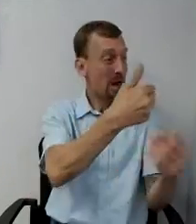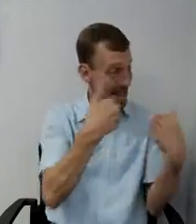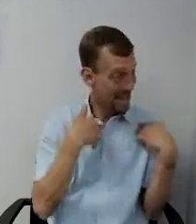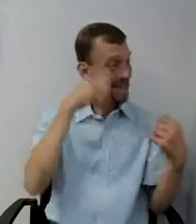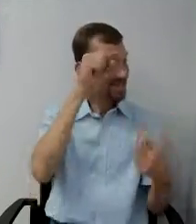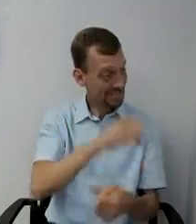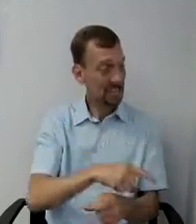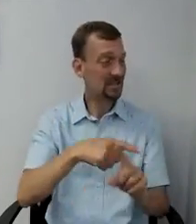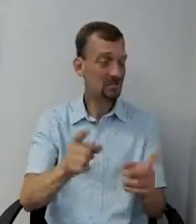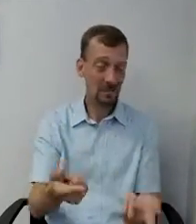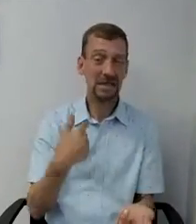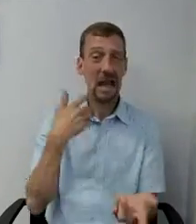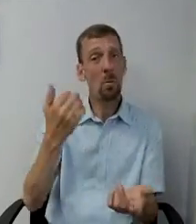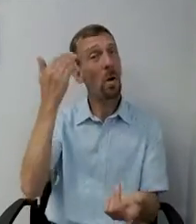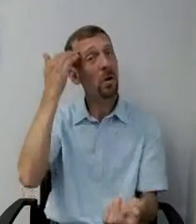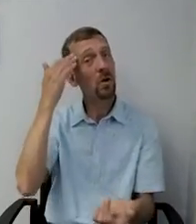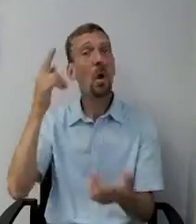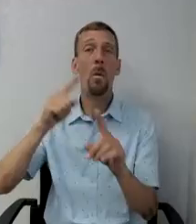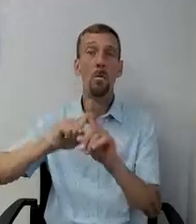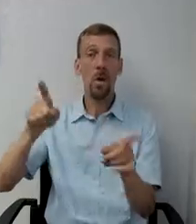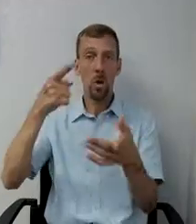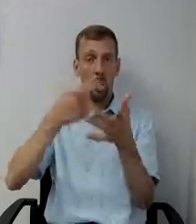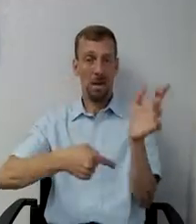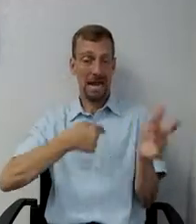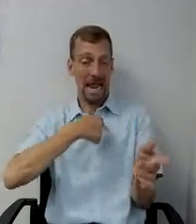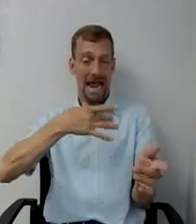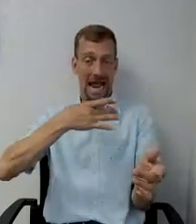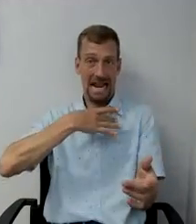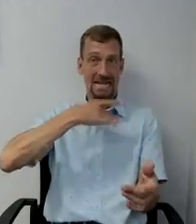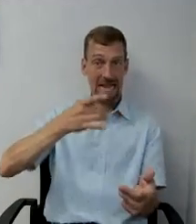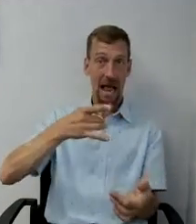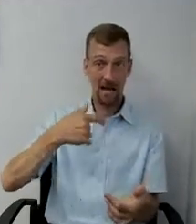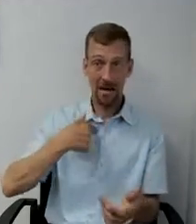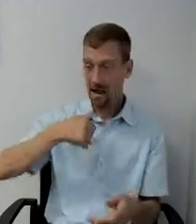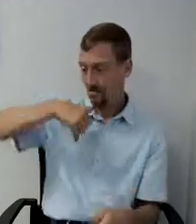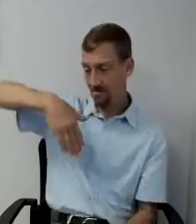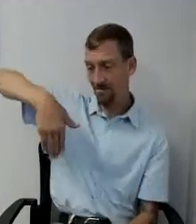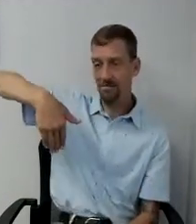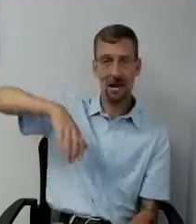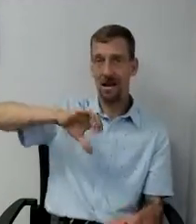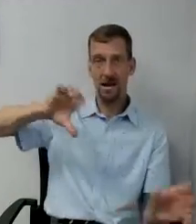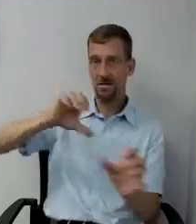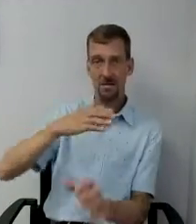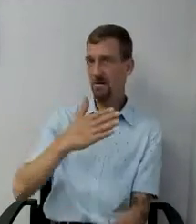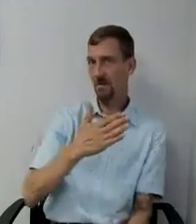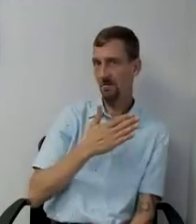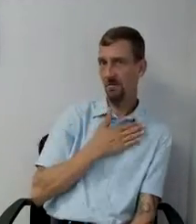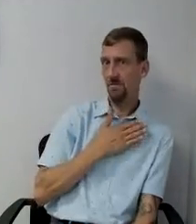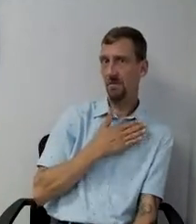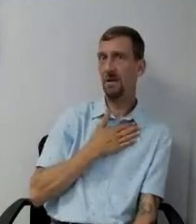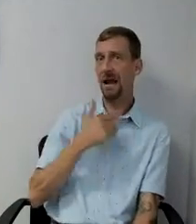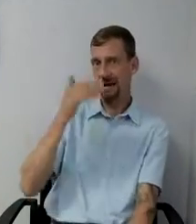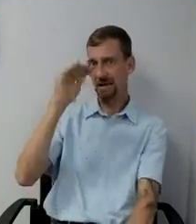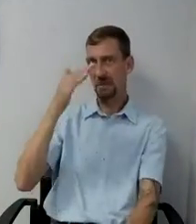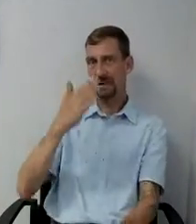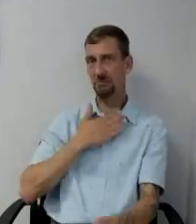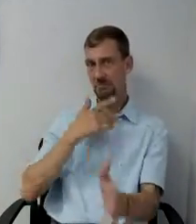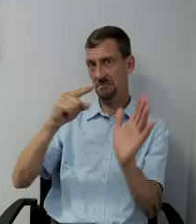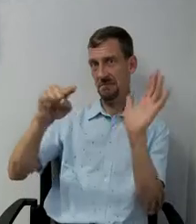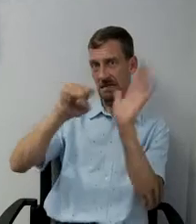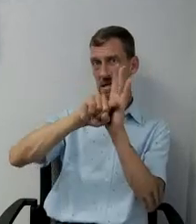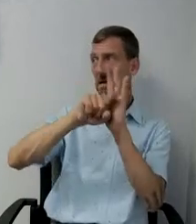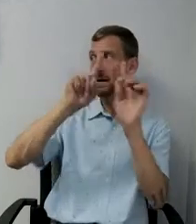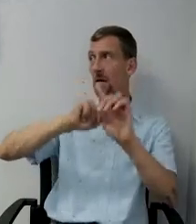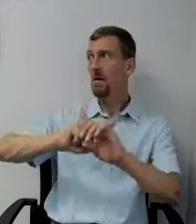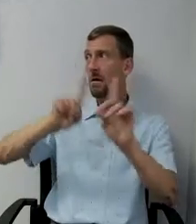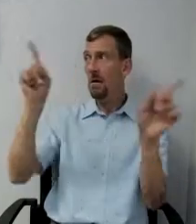and what I like about it, and I haven't had a chance to get mine done yet, and I'm fully expecting it to come back negative.